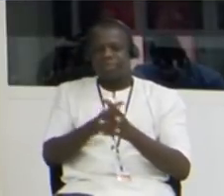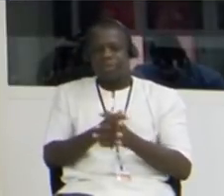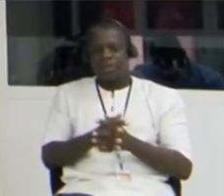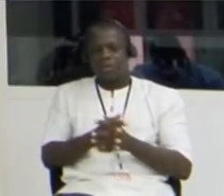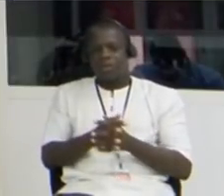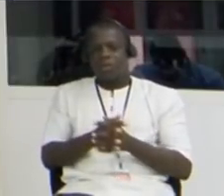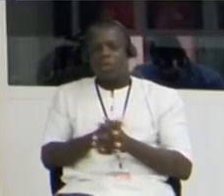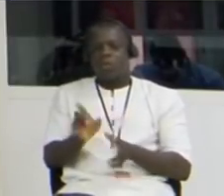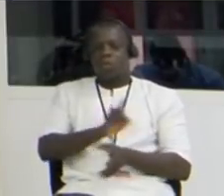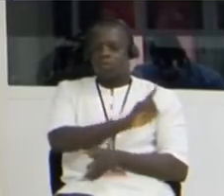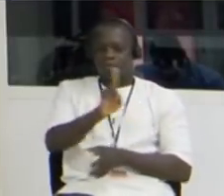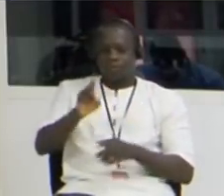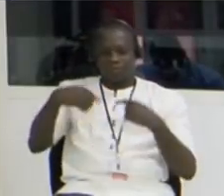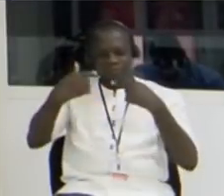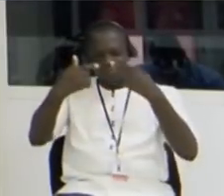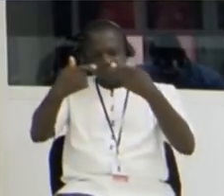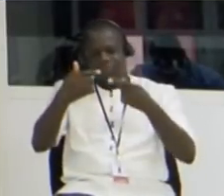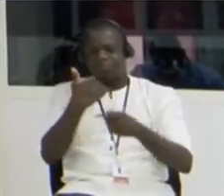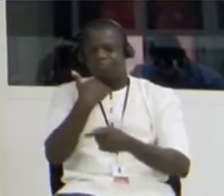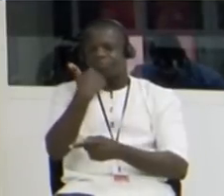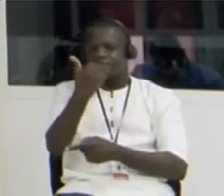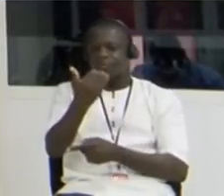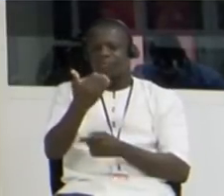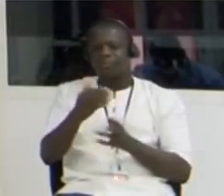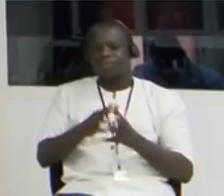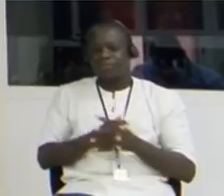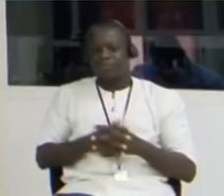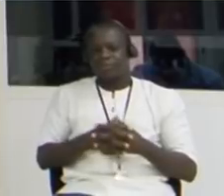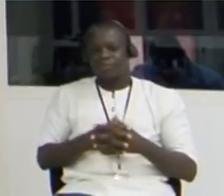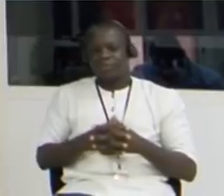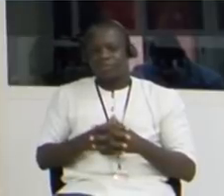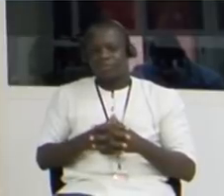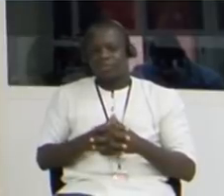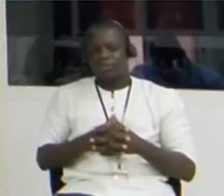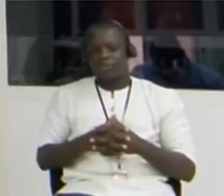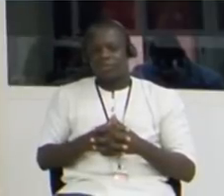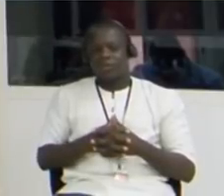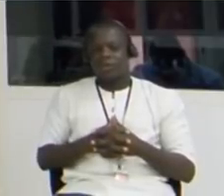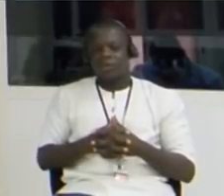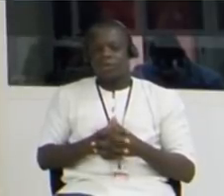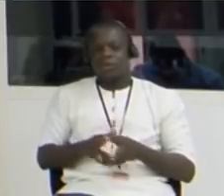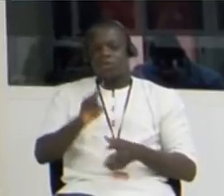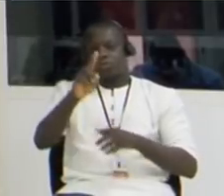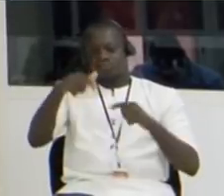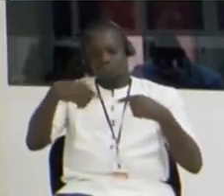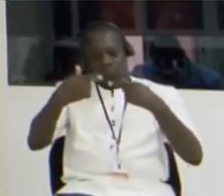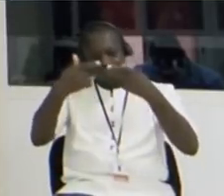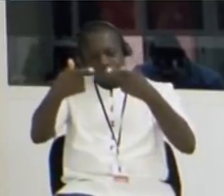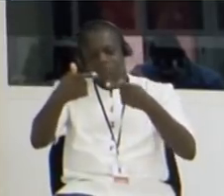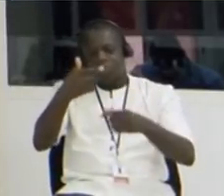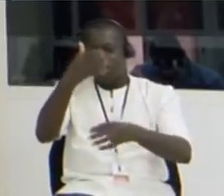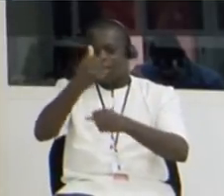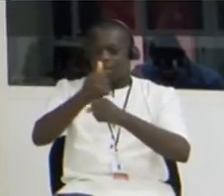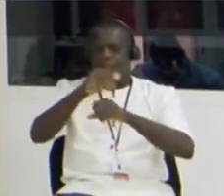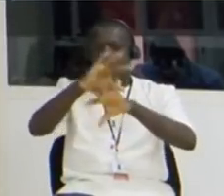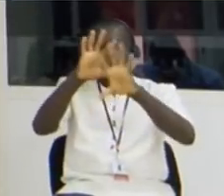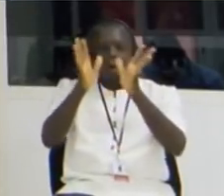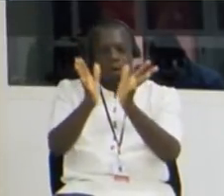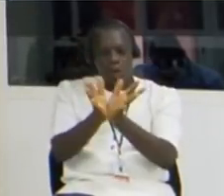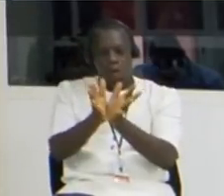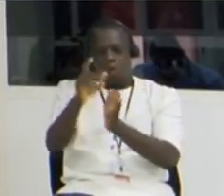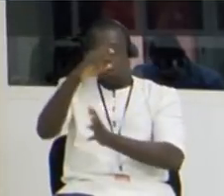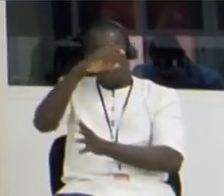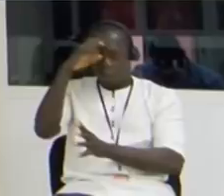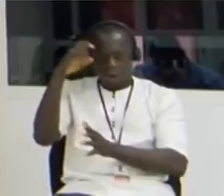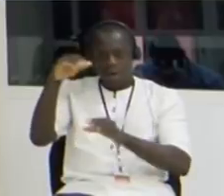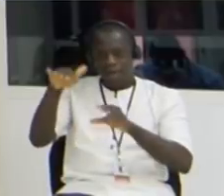continue to ask that you continue to uphold all the staff of